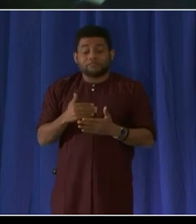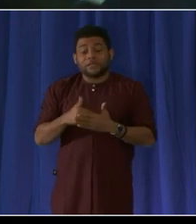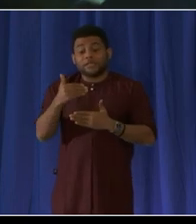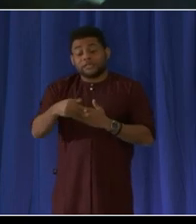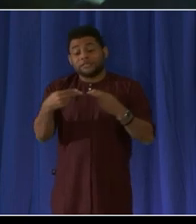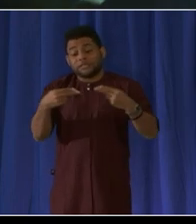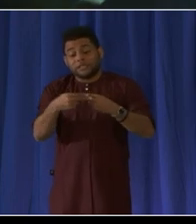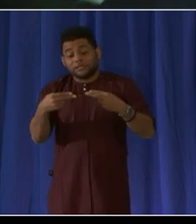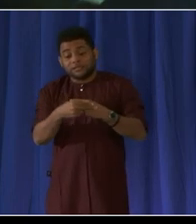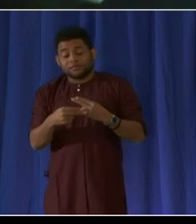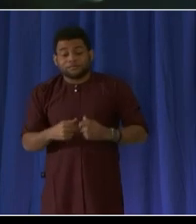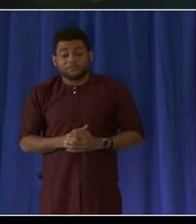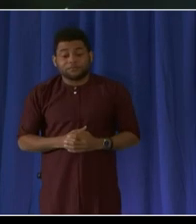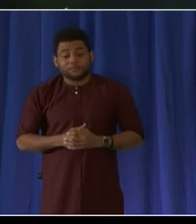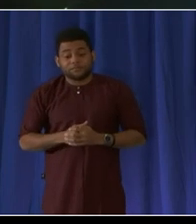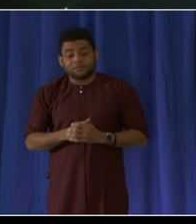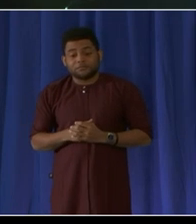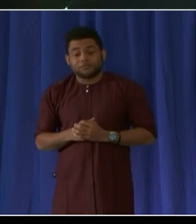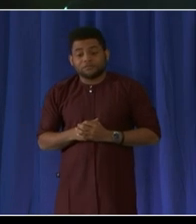slide, please.